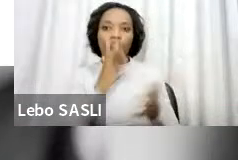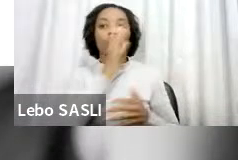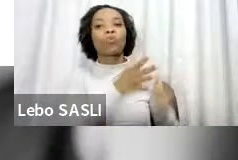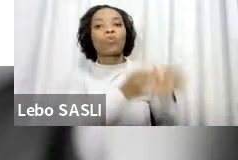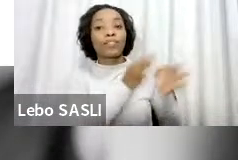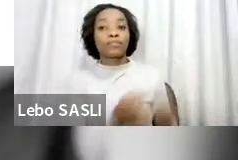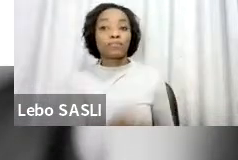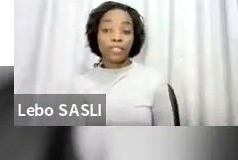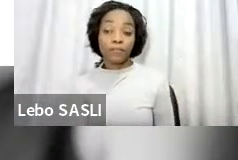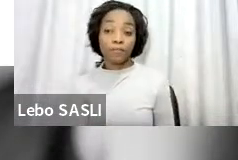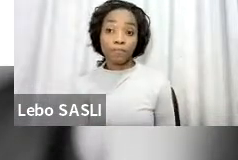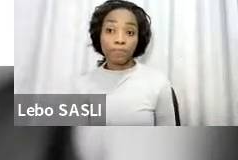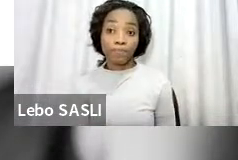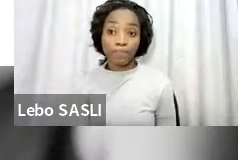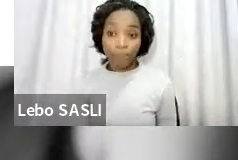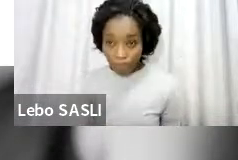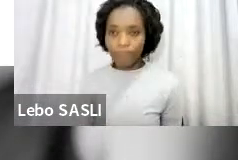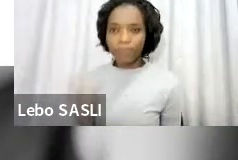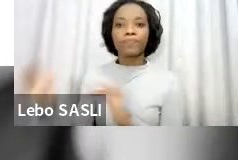rejected. Now,